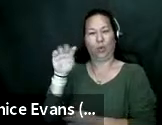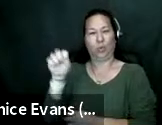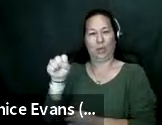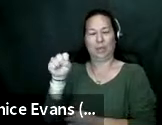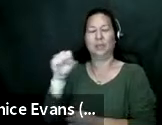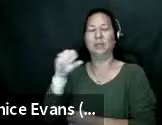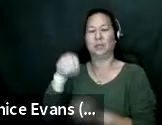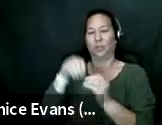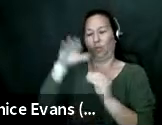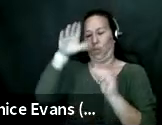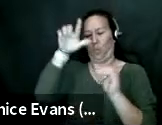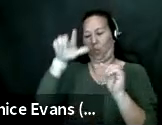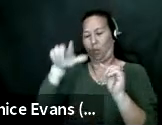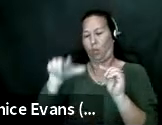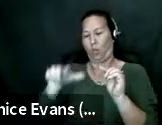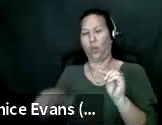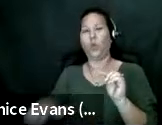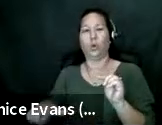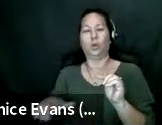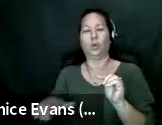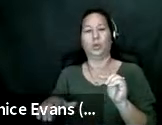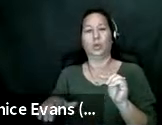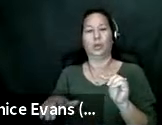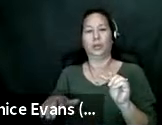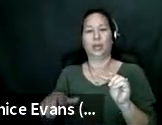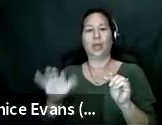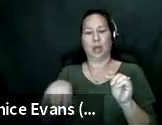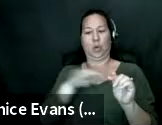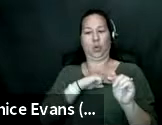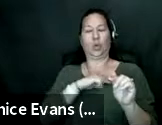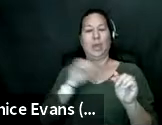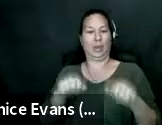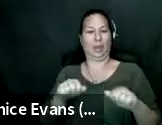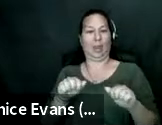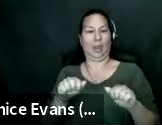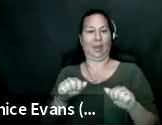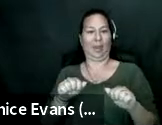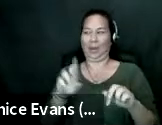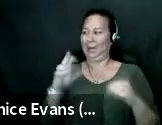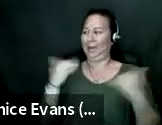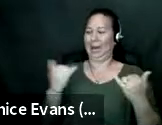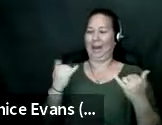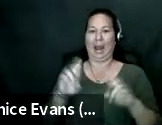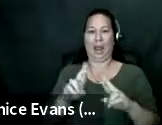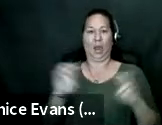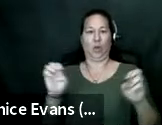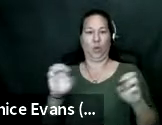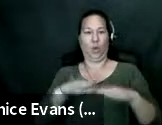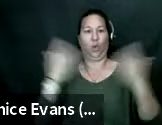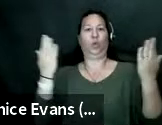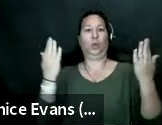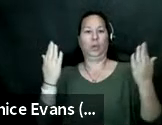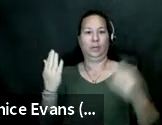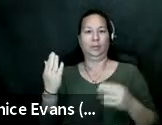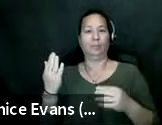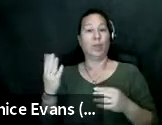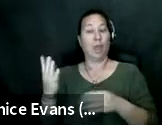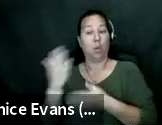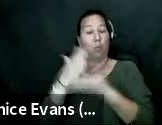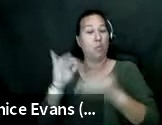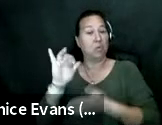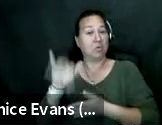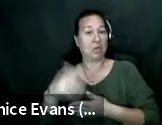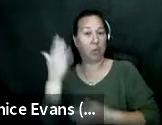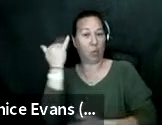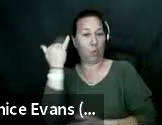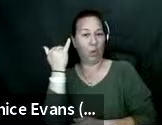Again, putting us in a much better place to reopen. And part of that is vaccination. Next slide. So